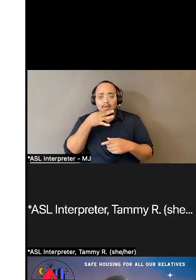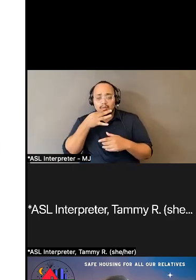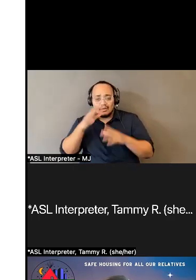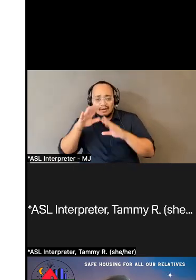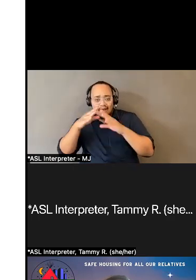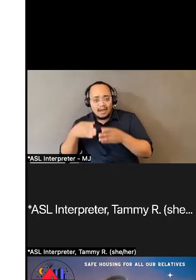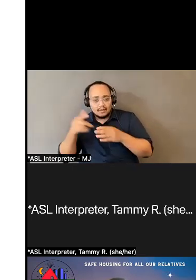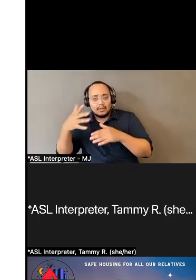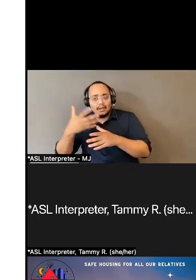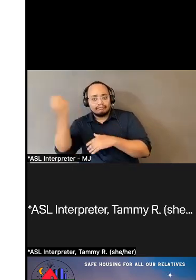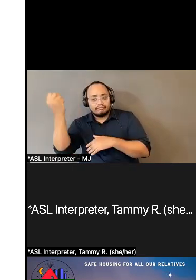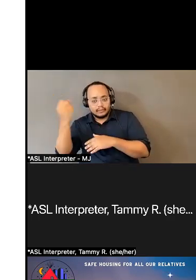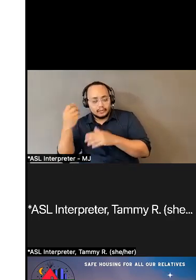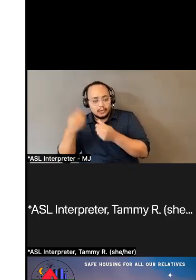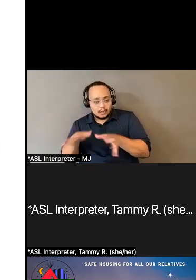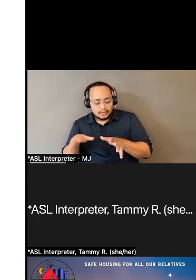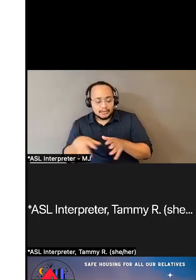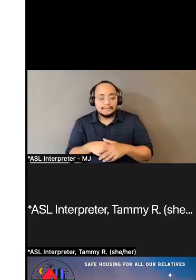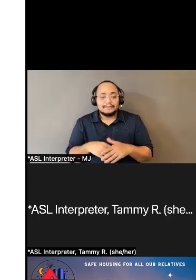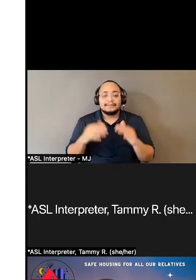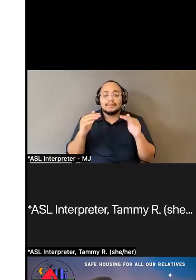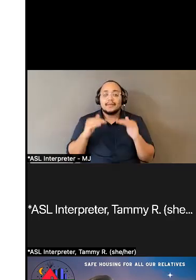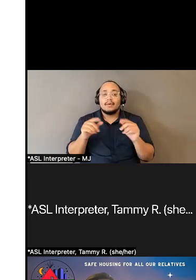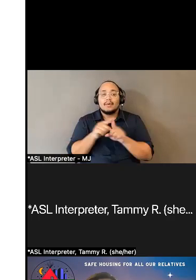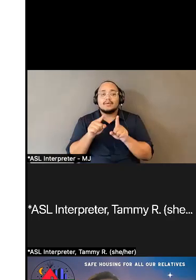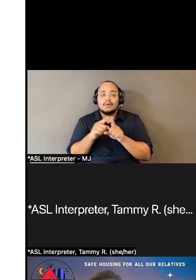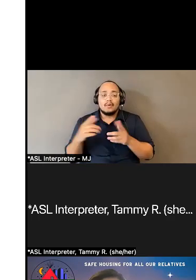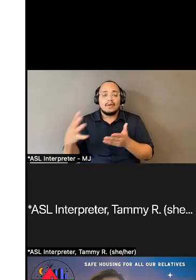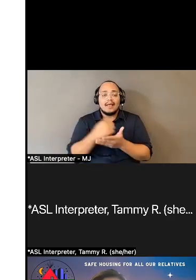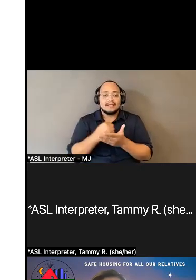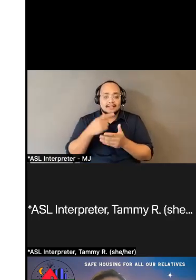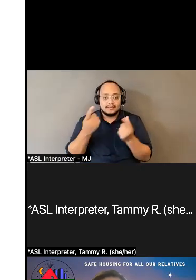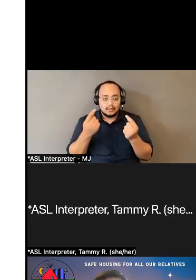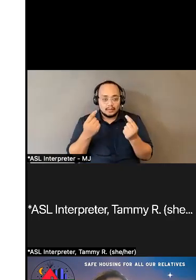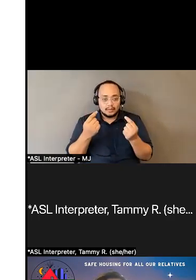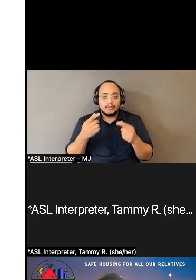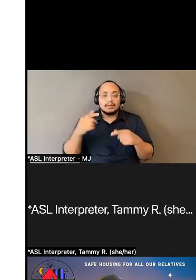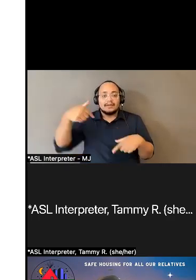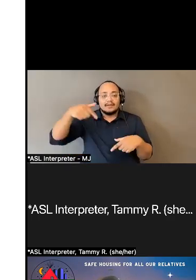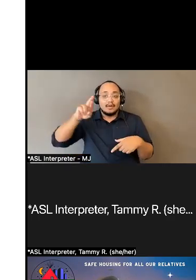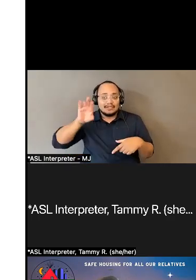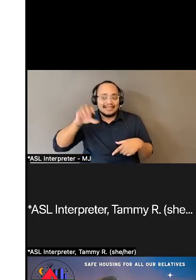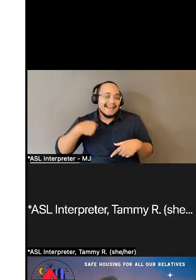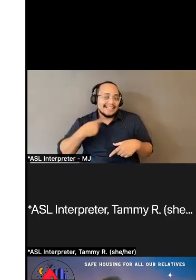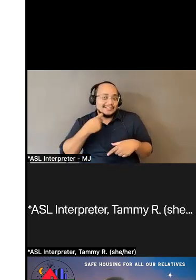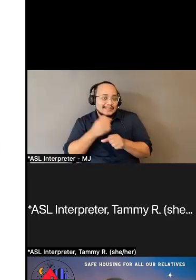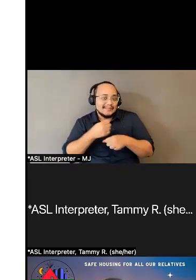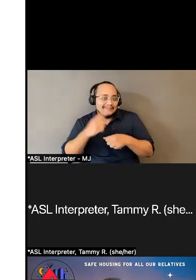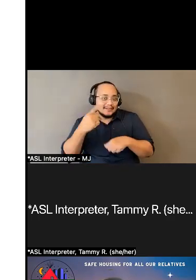instability. We're collecting via this tiny little QR code that I made for the first time ever. It was super